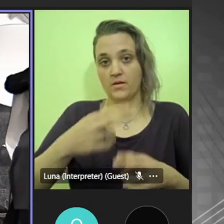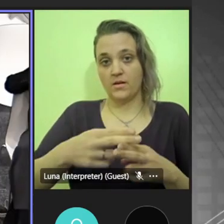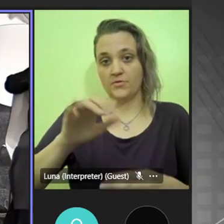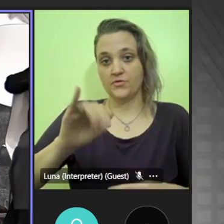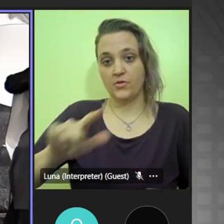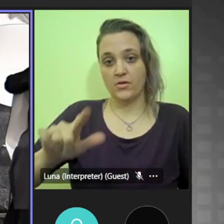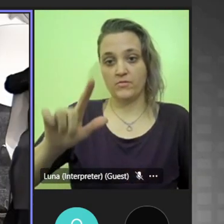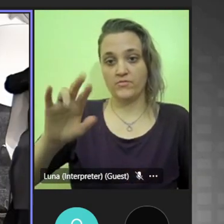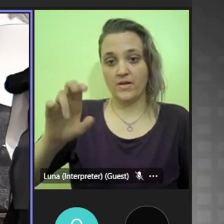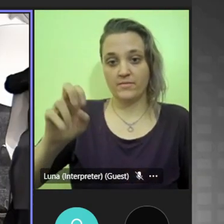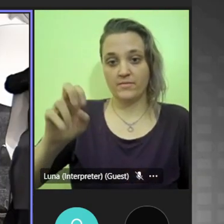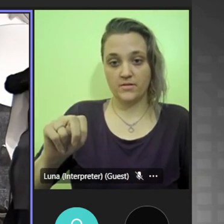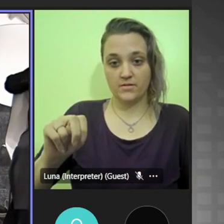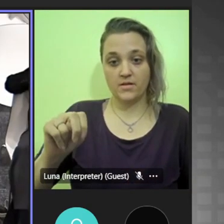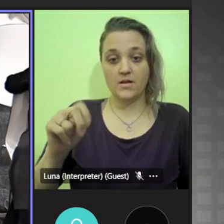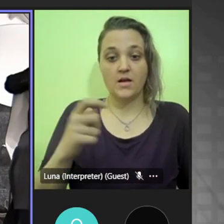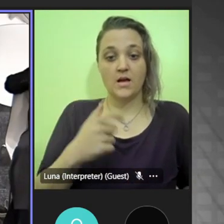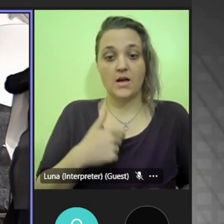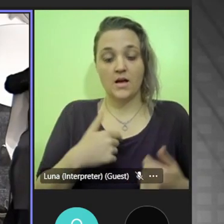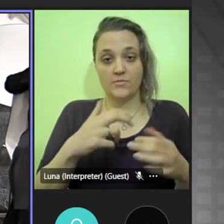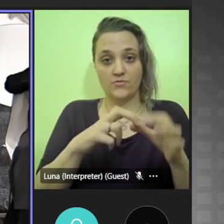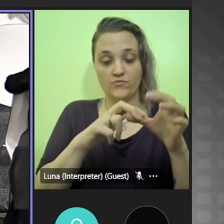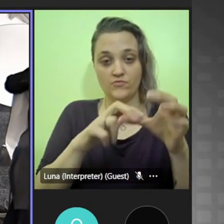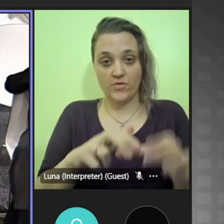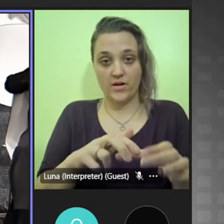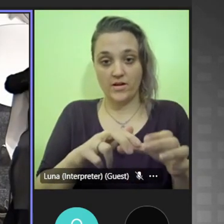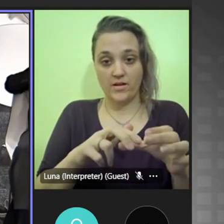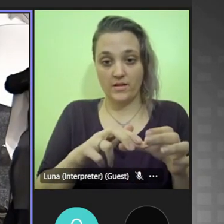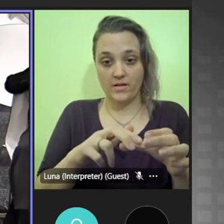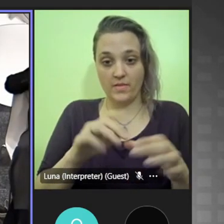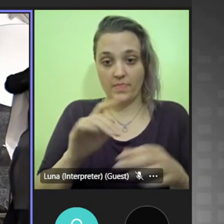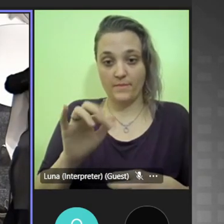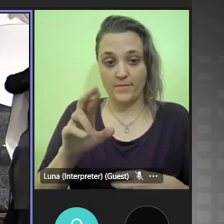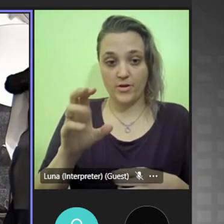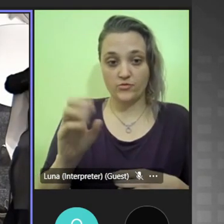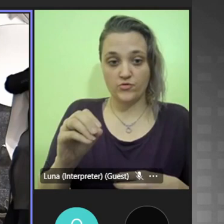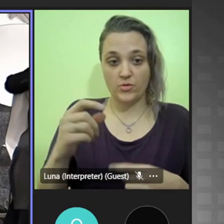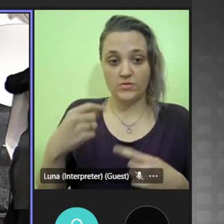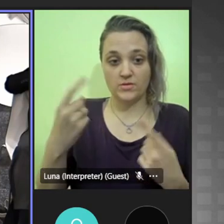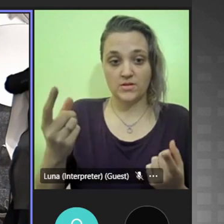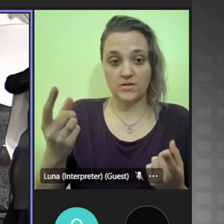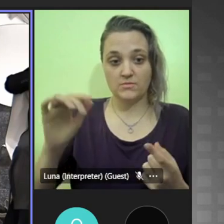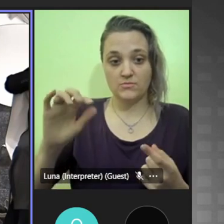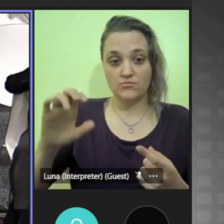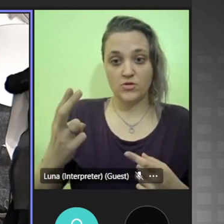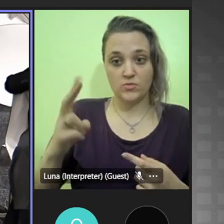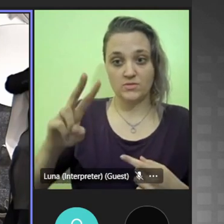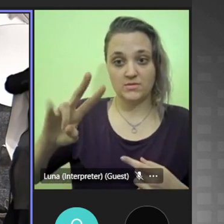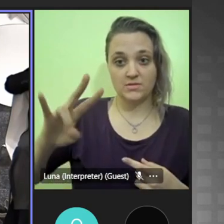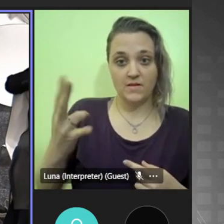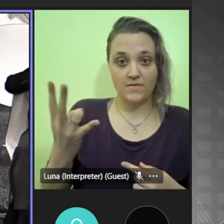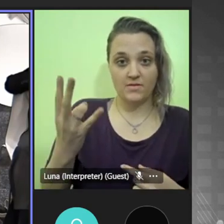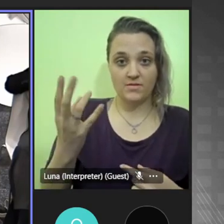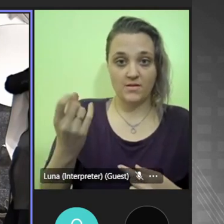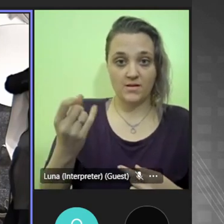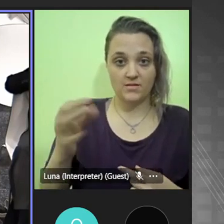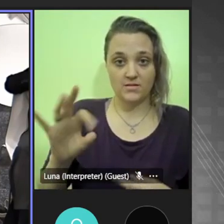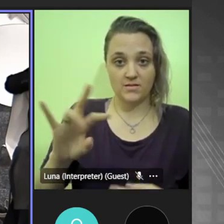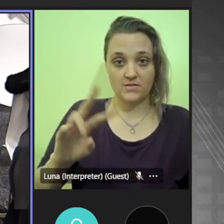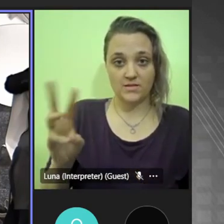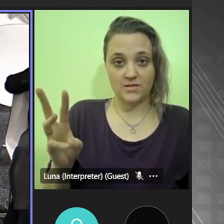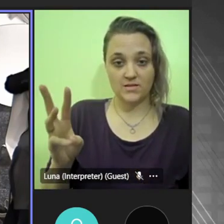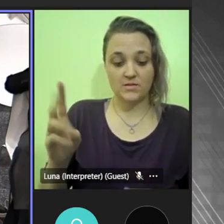Hello, and actually my name is Carl Rabin, and I've been riding the Metro since, March